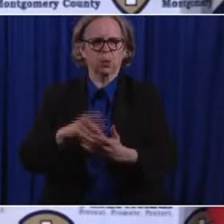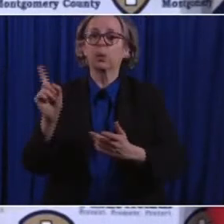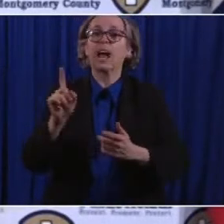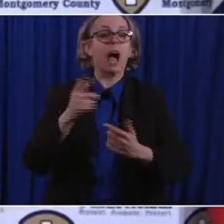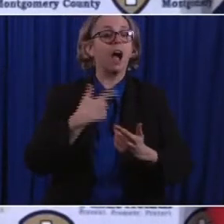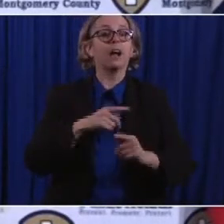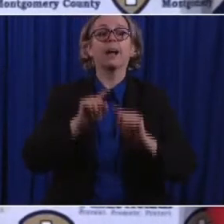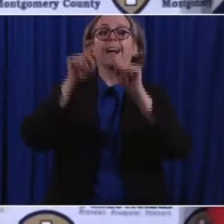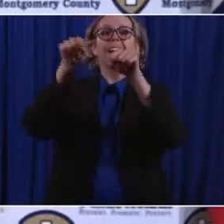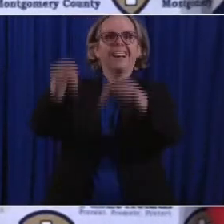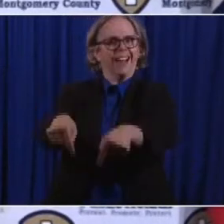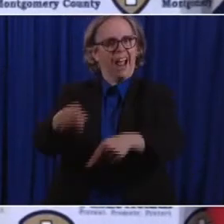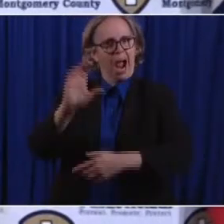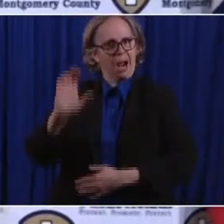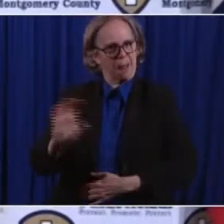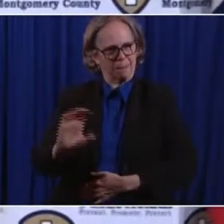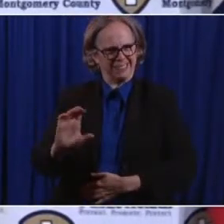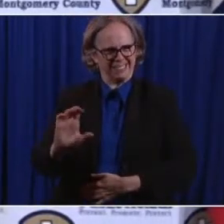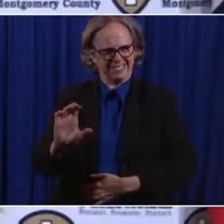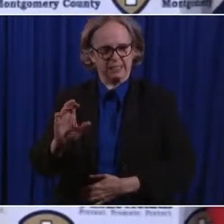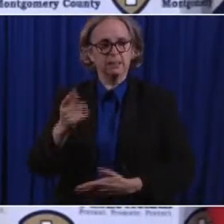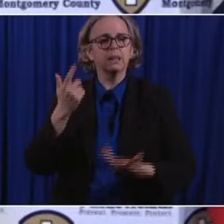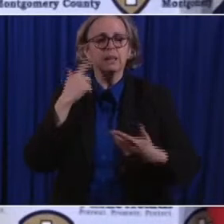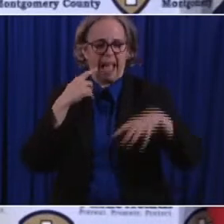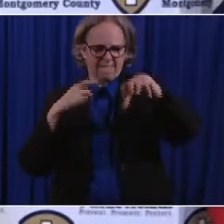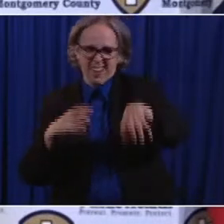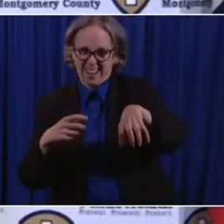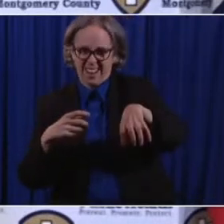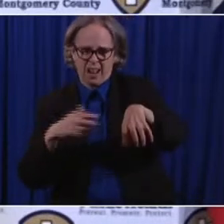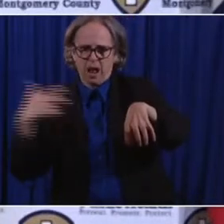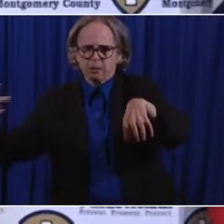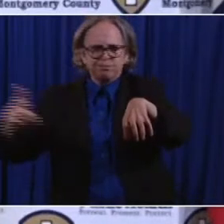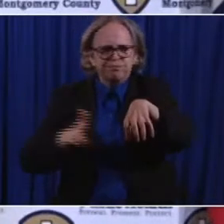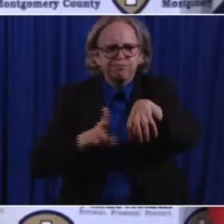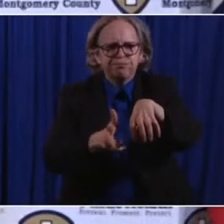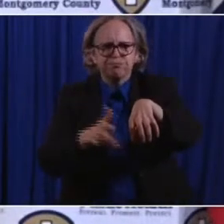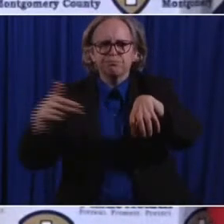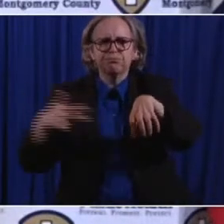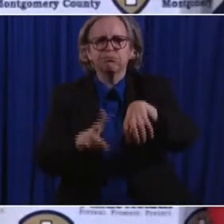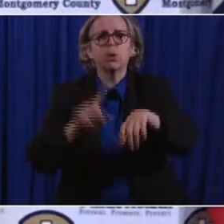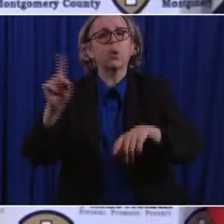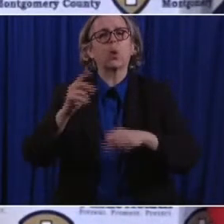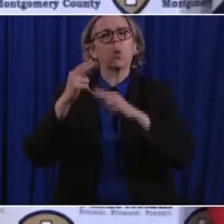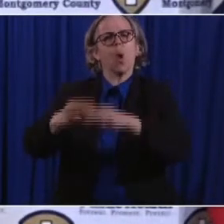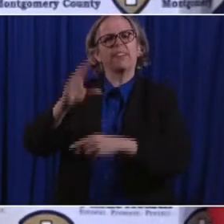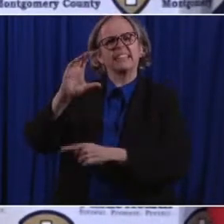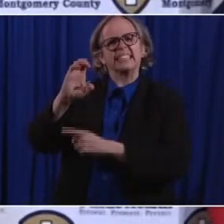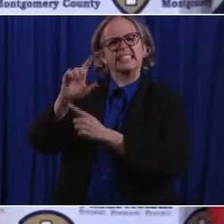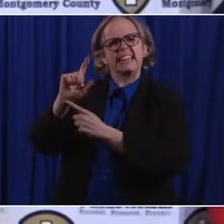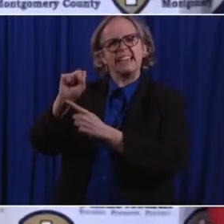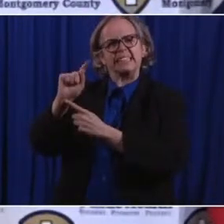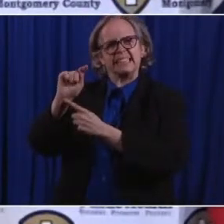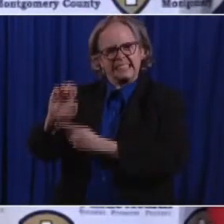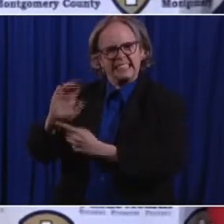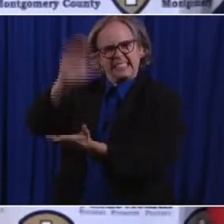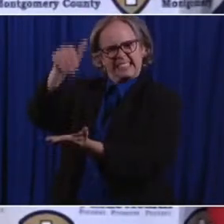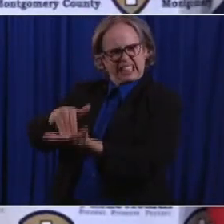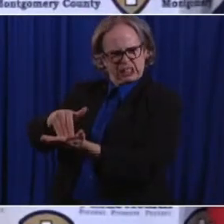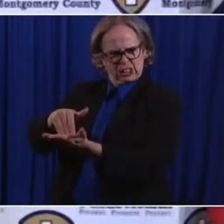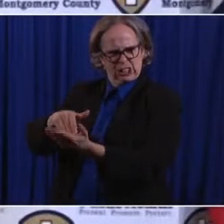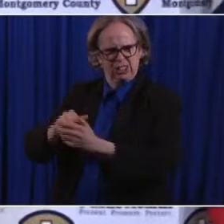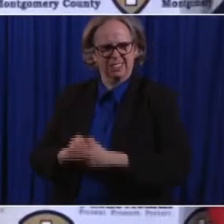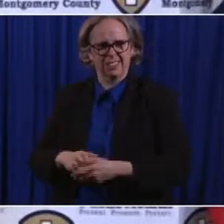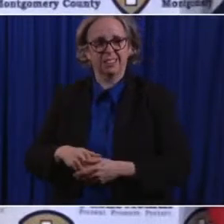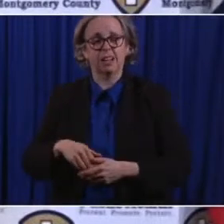Celeste Center at the State Fairgrounds, and I see the Lieutenant Governor there, and I think I see Dr.